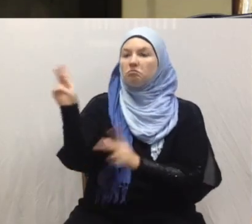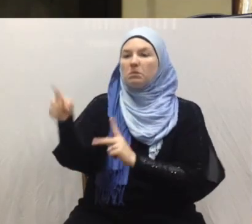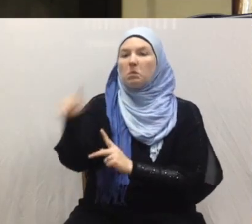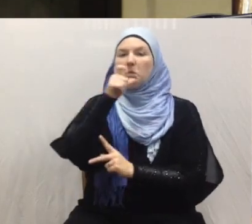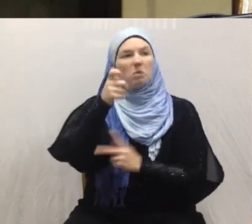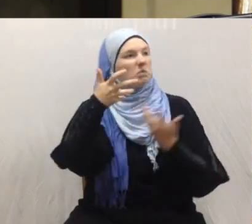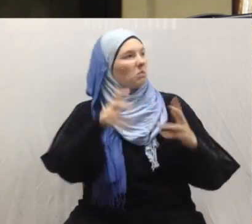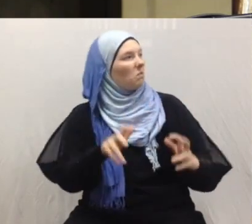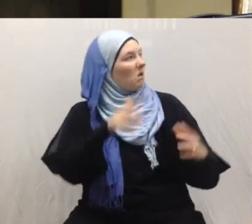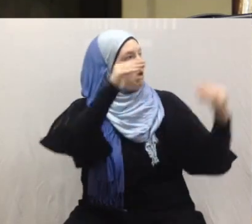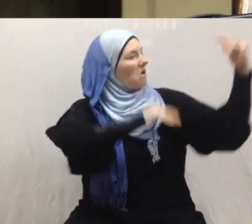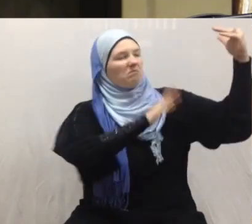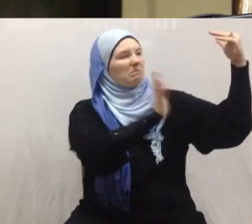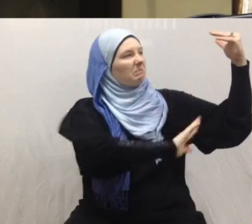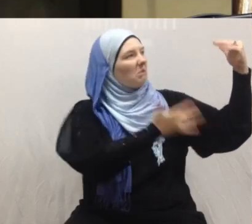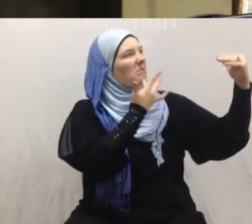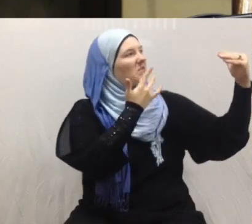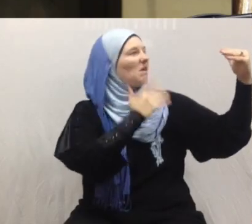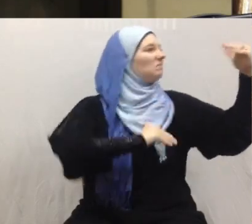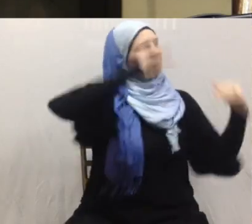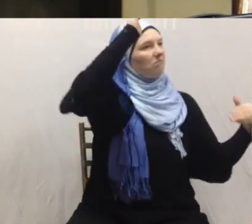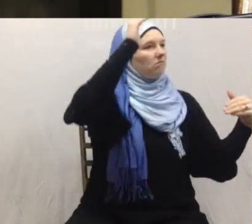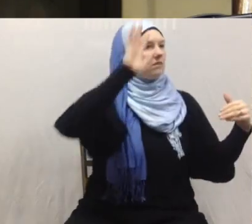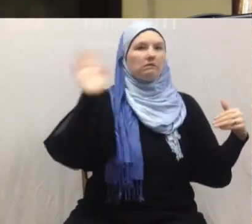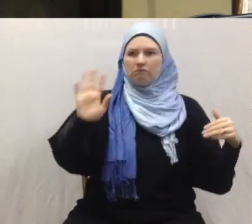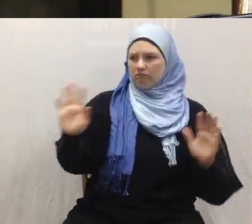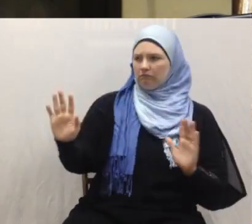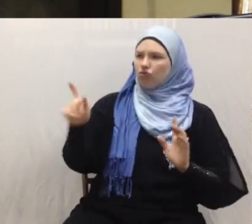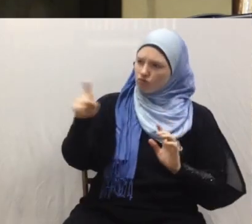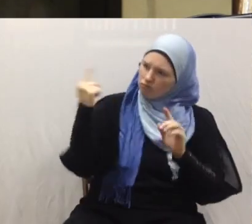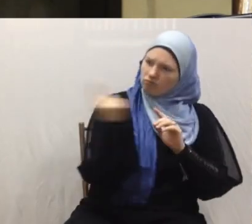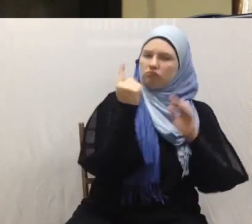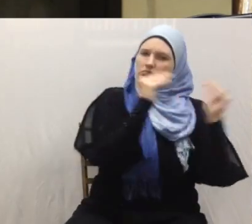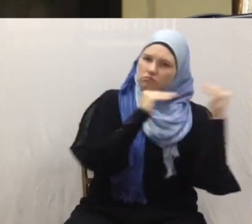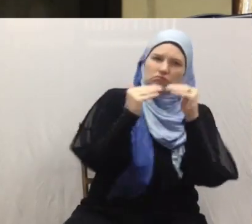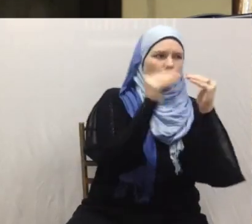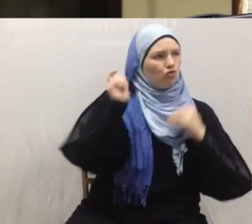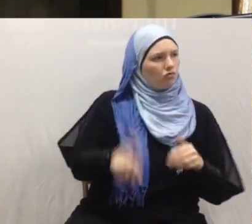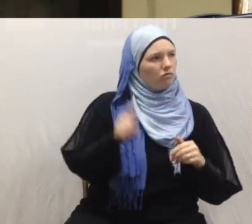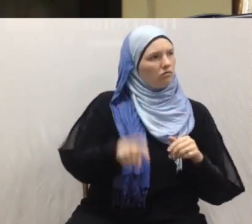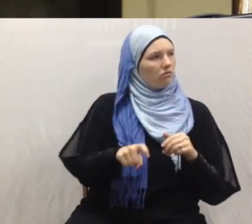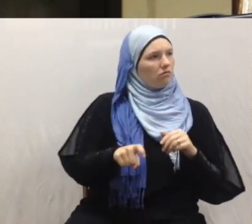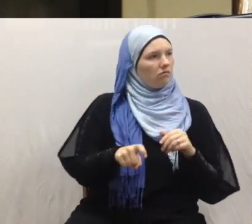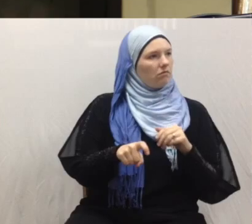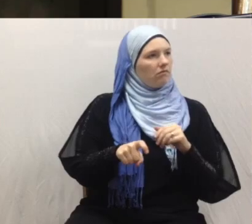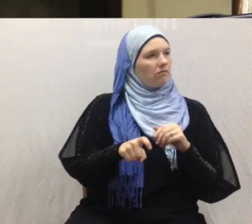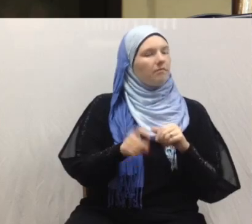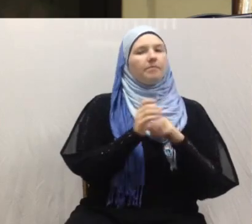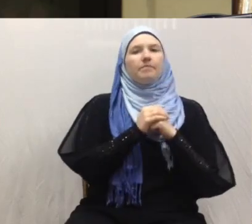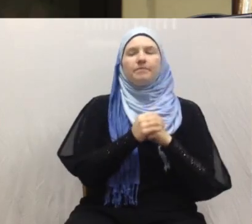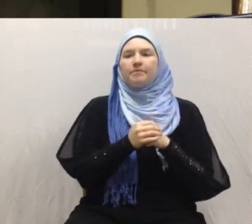sin or animosity or corruption between believers. The hand of every man shall be against